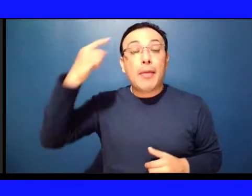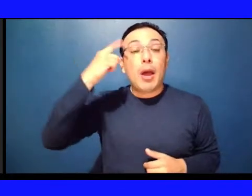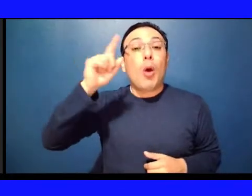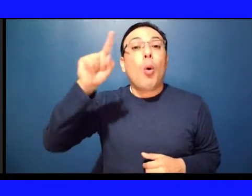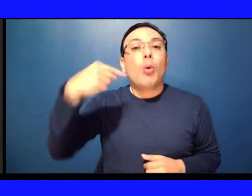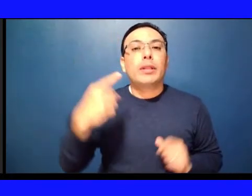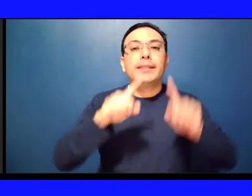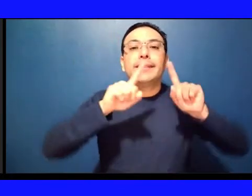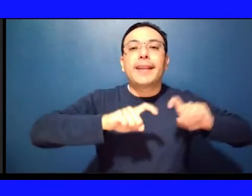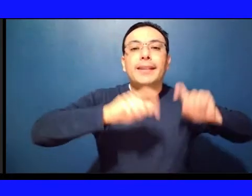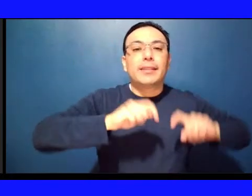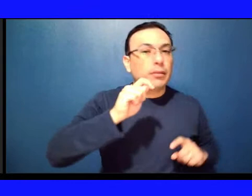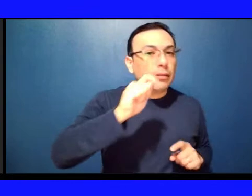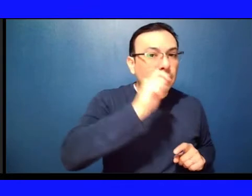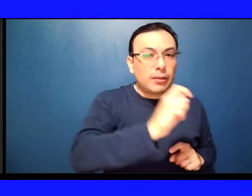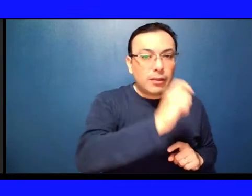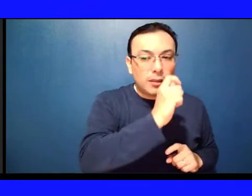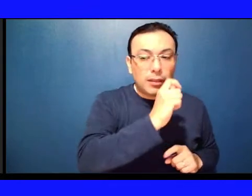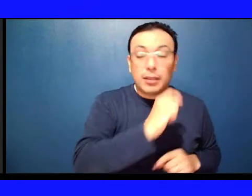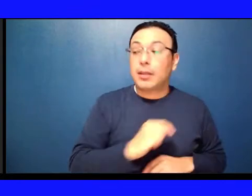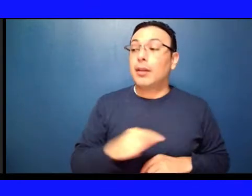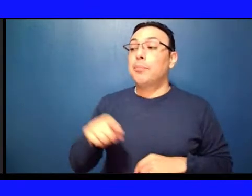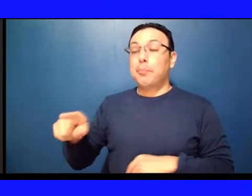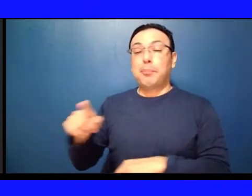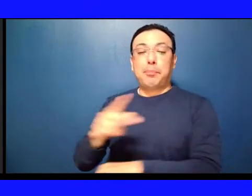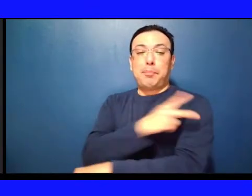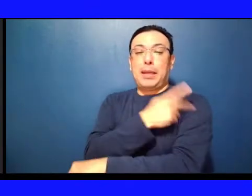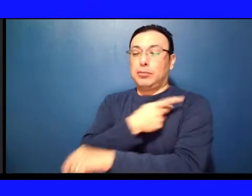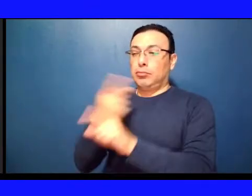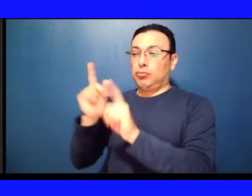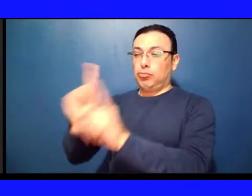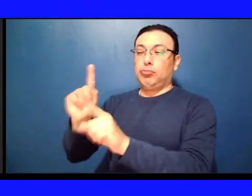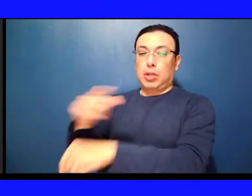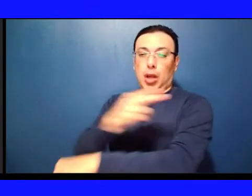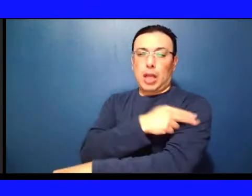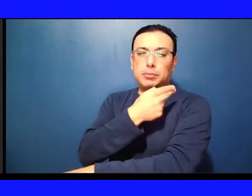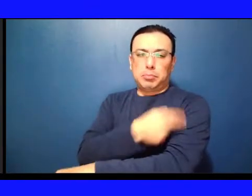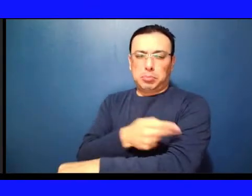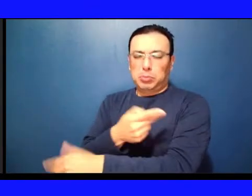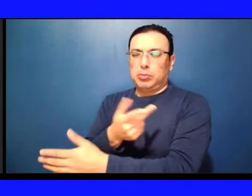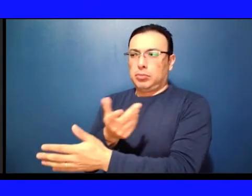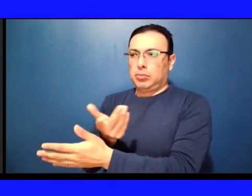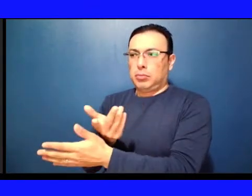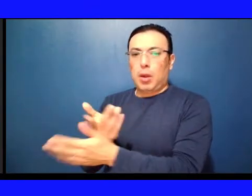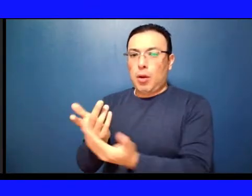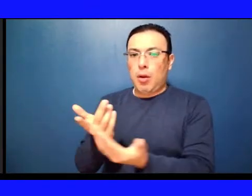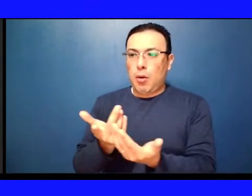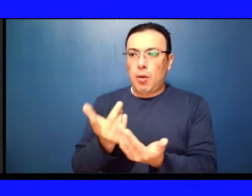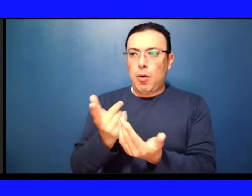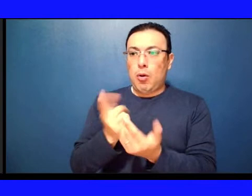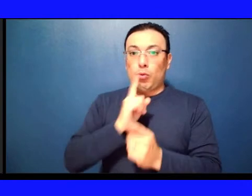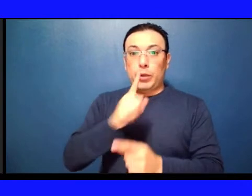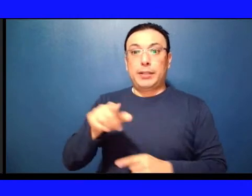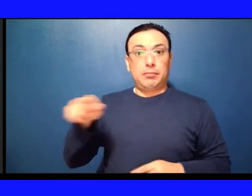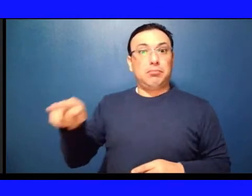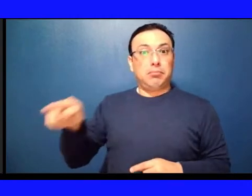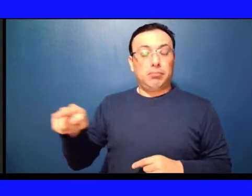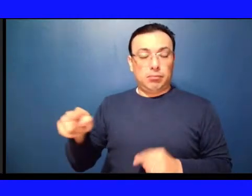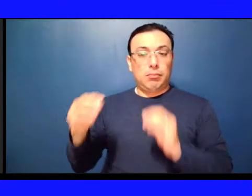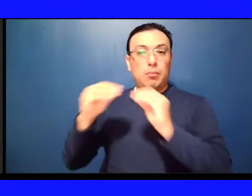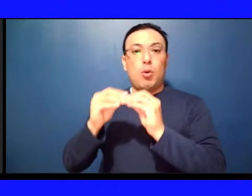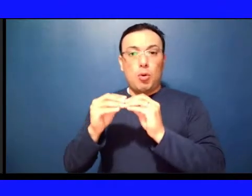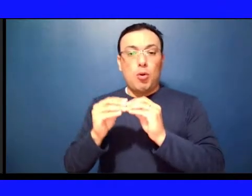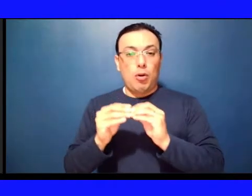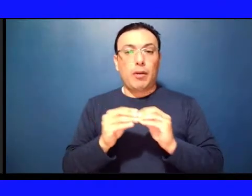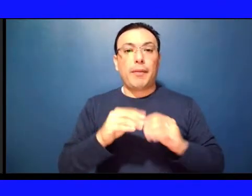provider responsiveness, right? How quickly are providers responding to messages within 48 or 72 hours? That's a key